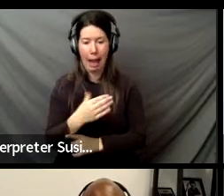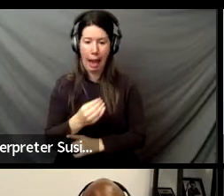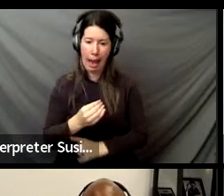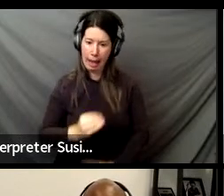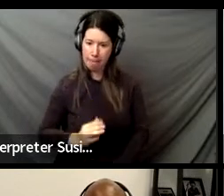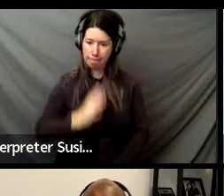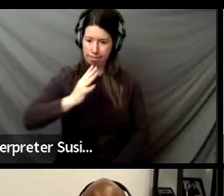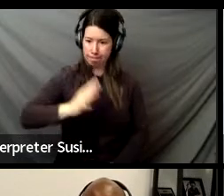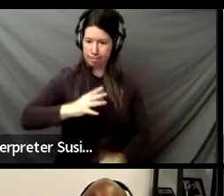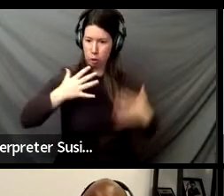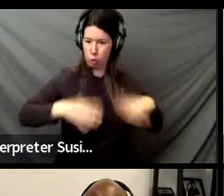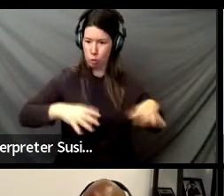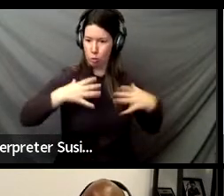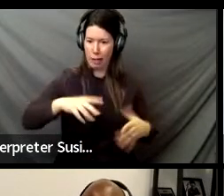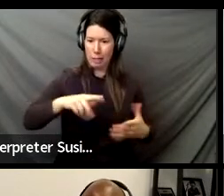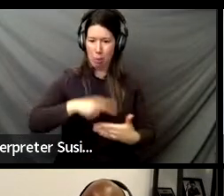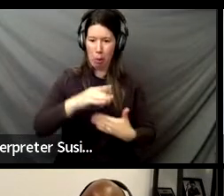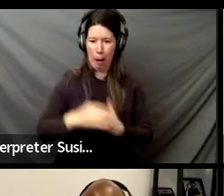program administrator.